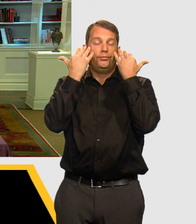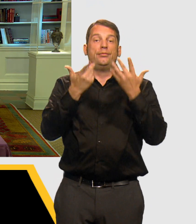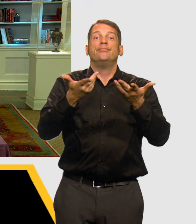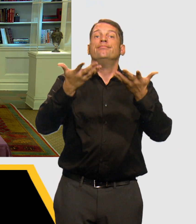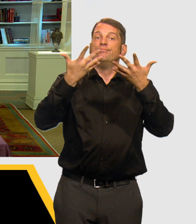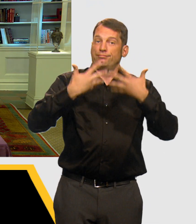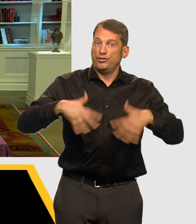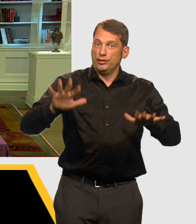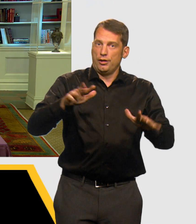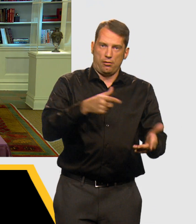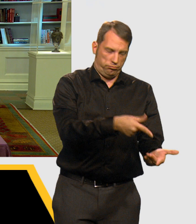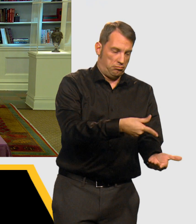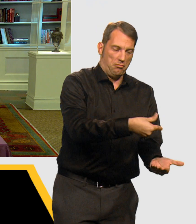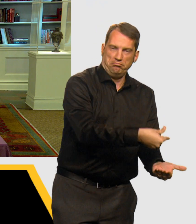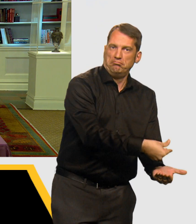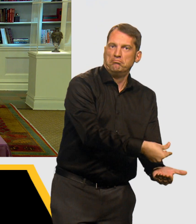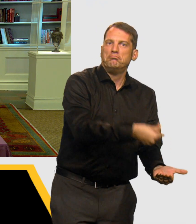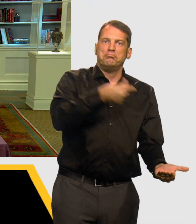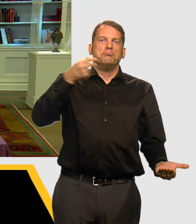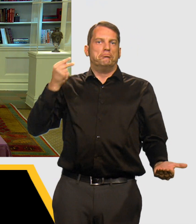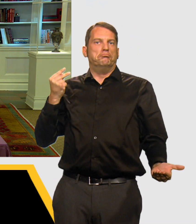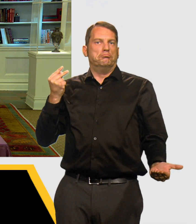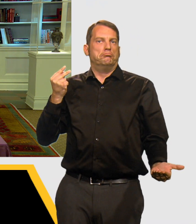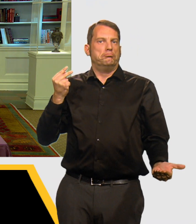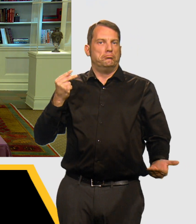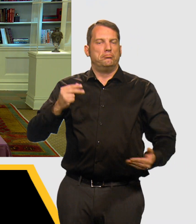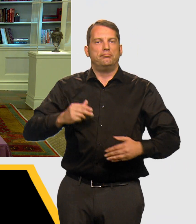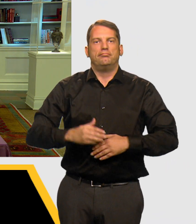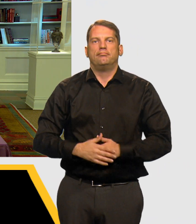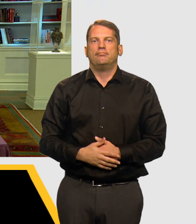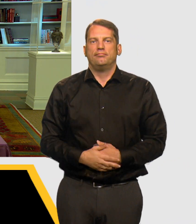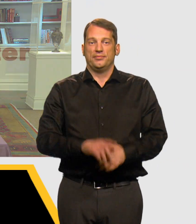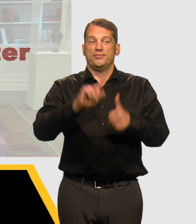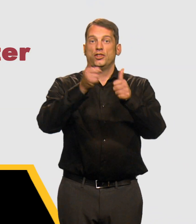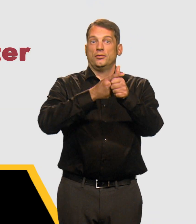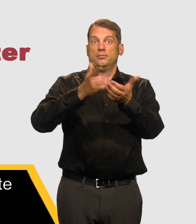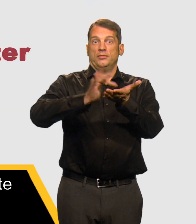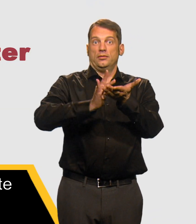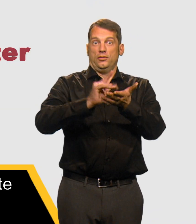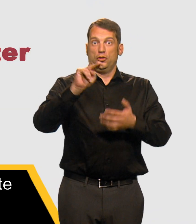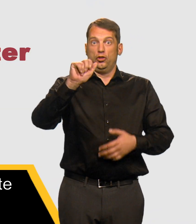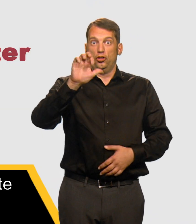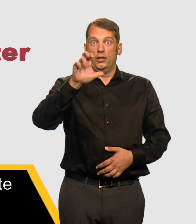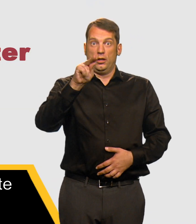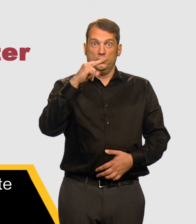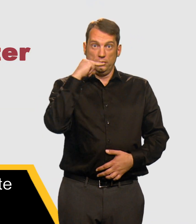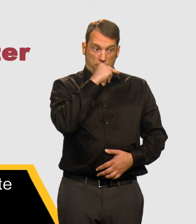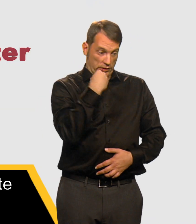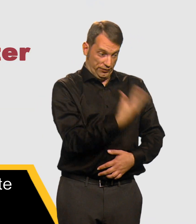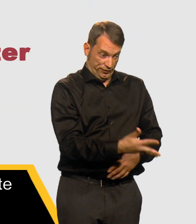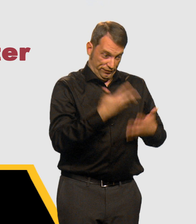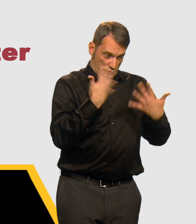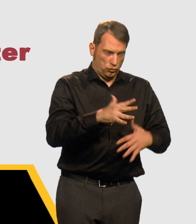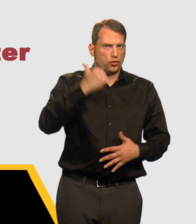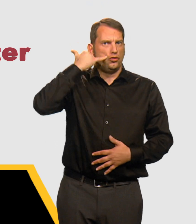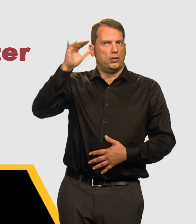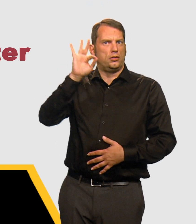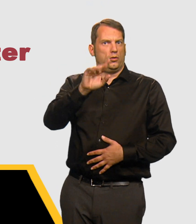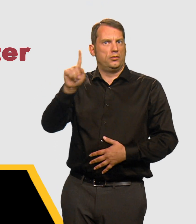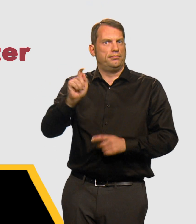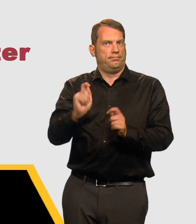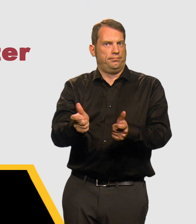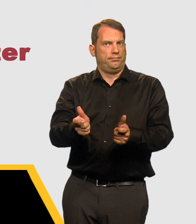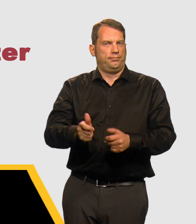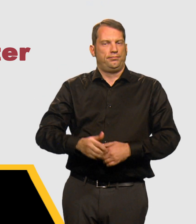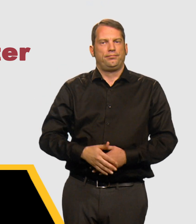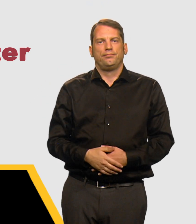nose. Remove the Narcan from the person's nose after administering. Call 911 immediately after giving the